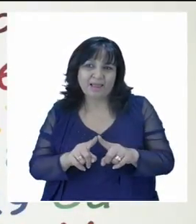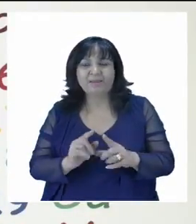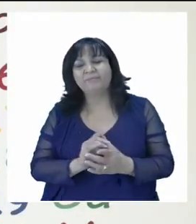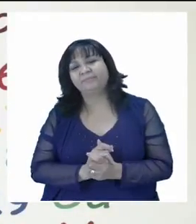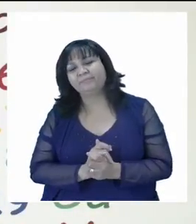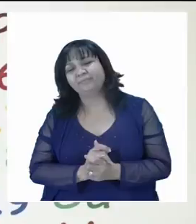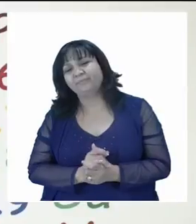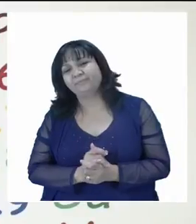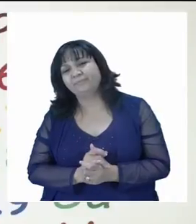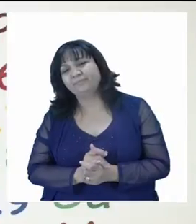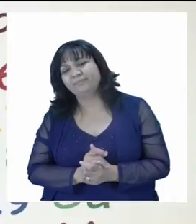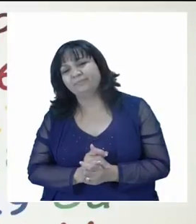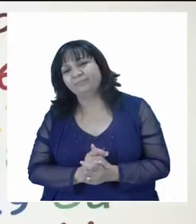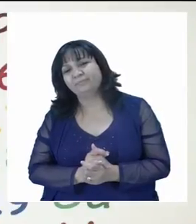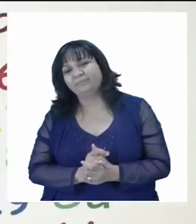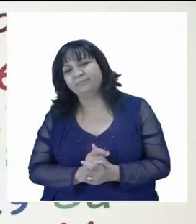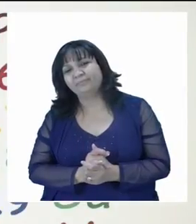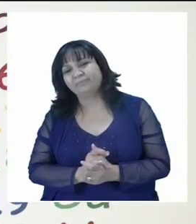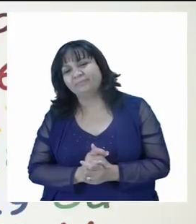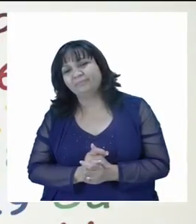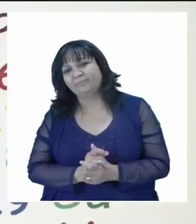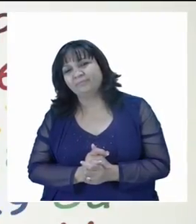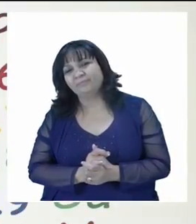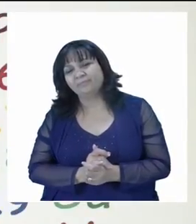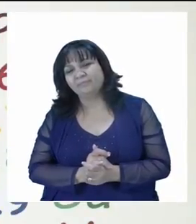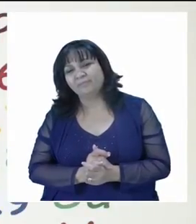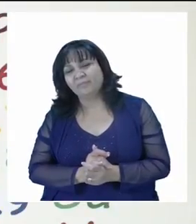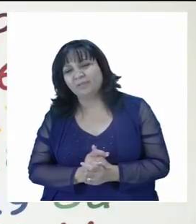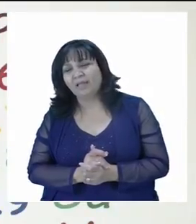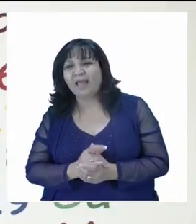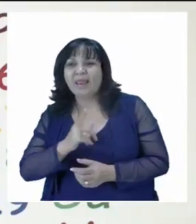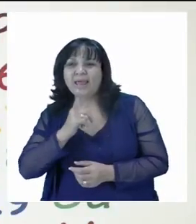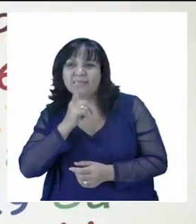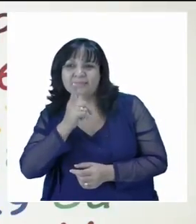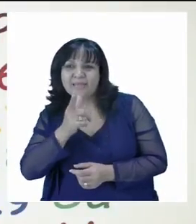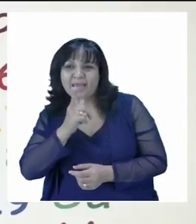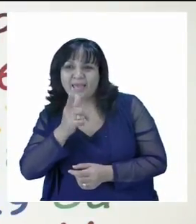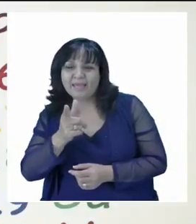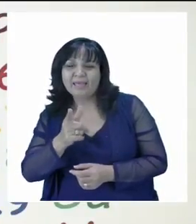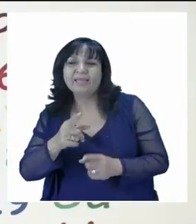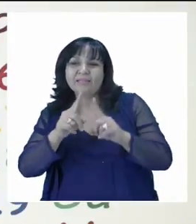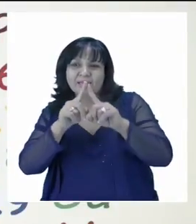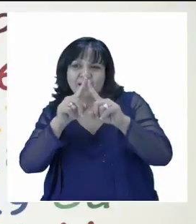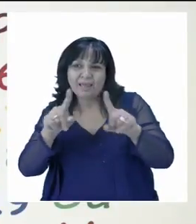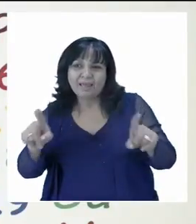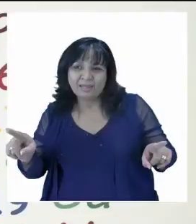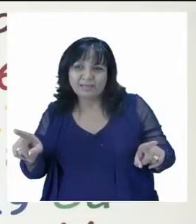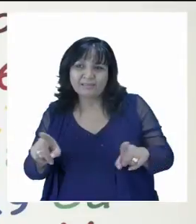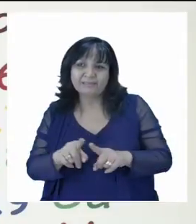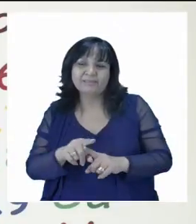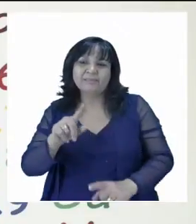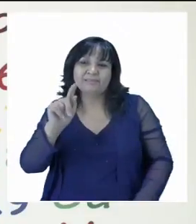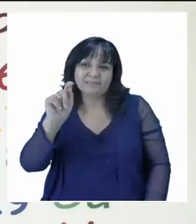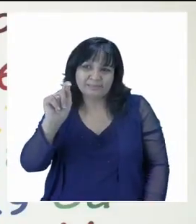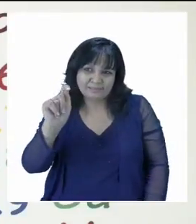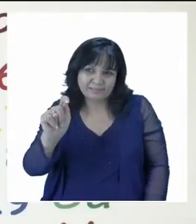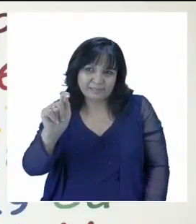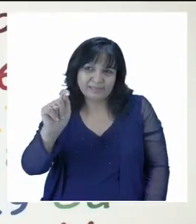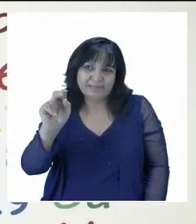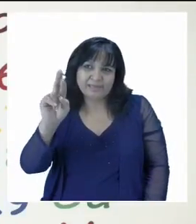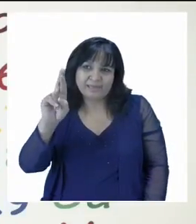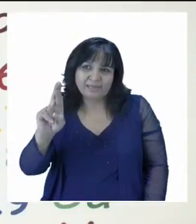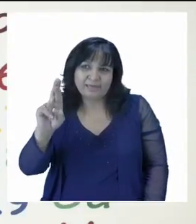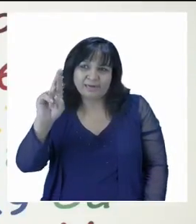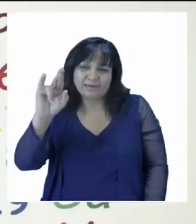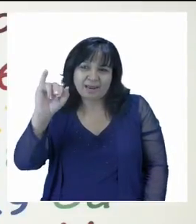triangle. Everyone, let's say triangle. Very good. The